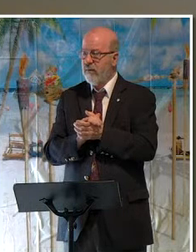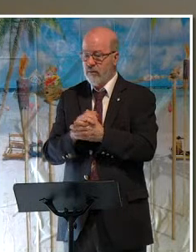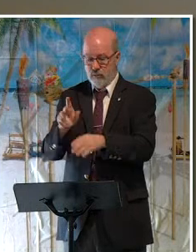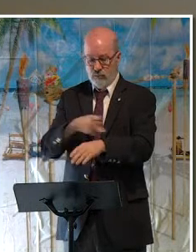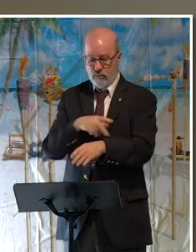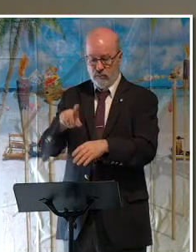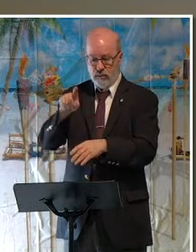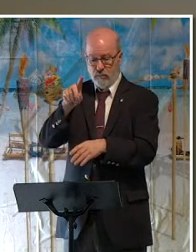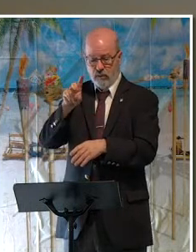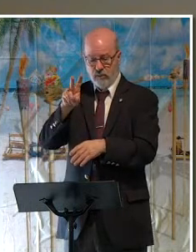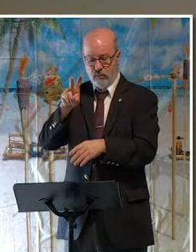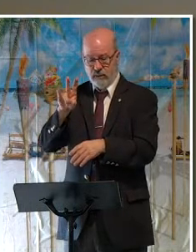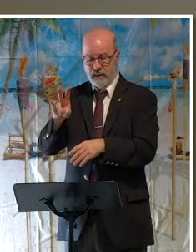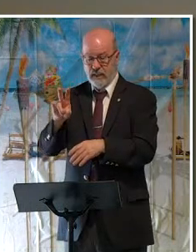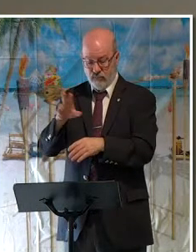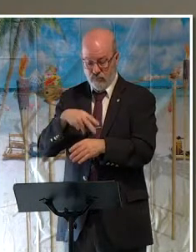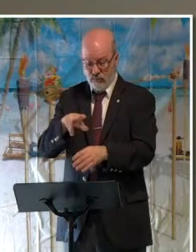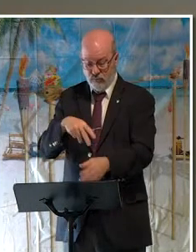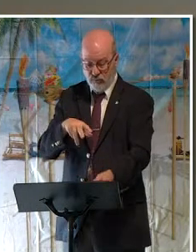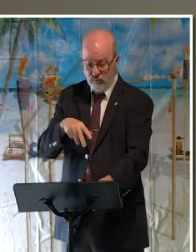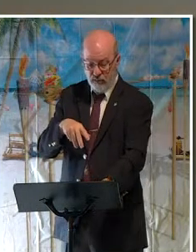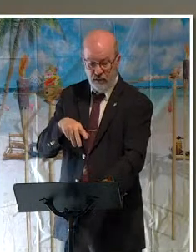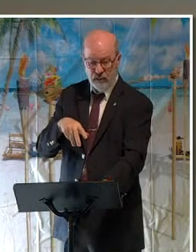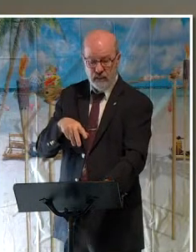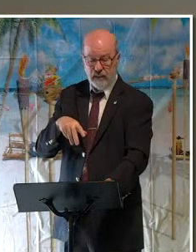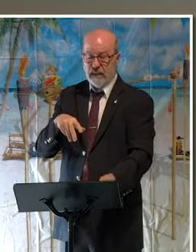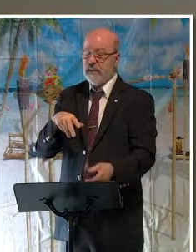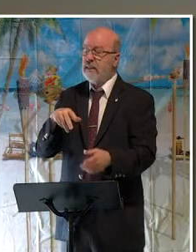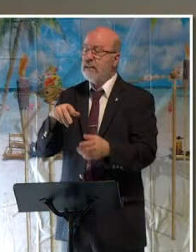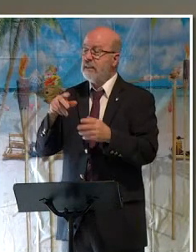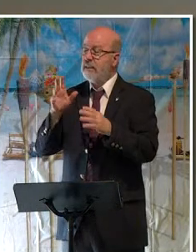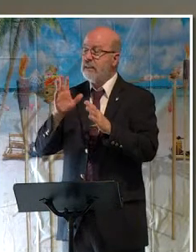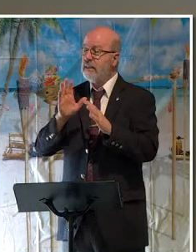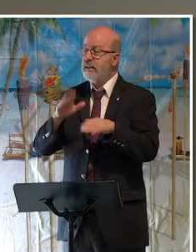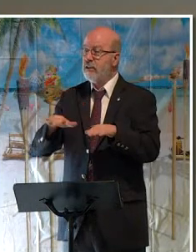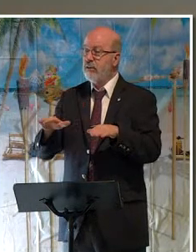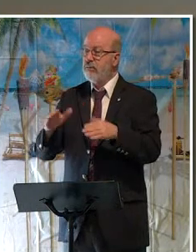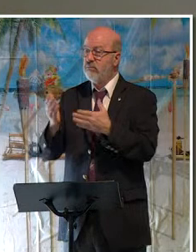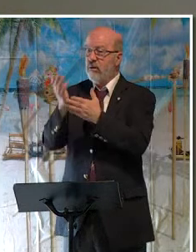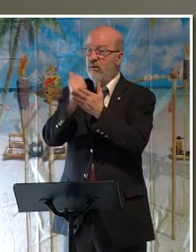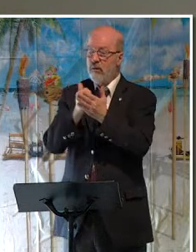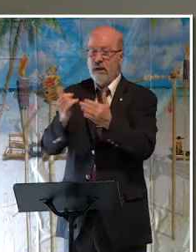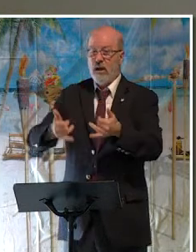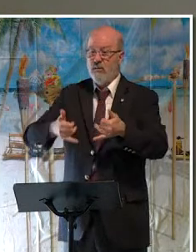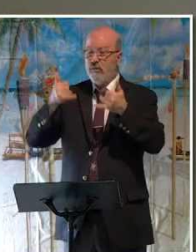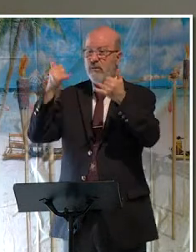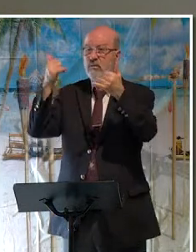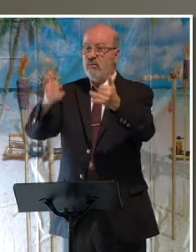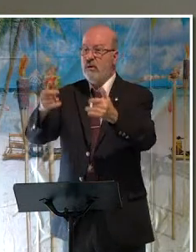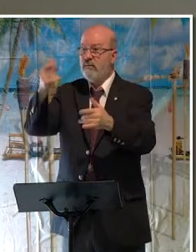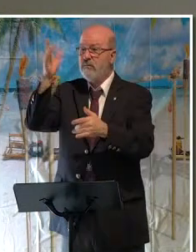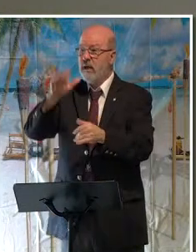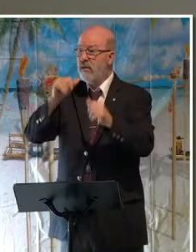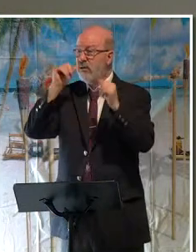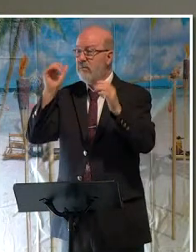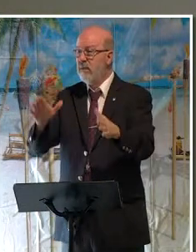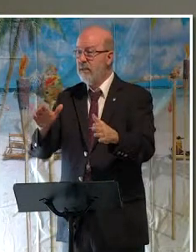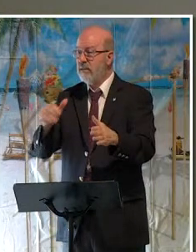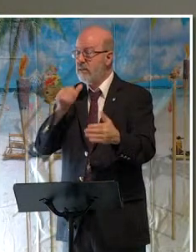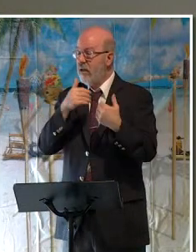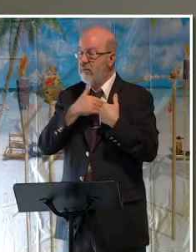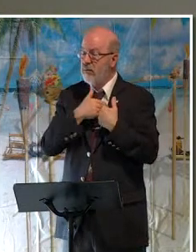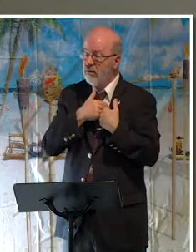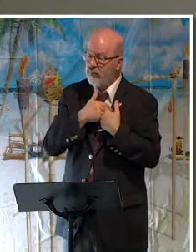Psalm 127, we read that the children are a heritage, a reward from God. They're a blessing, not a